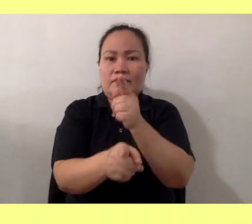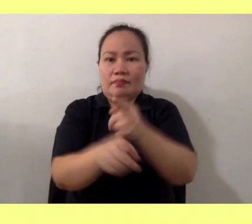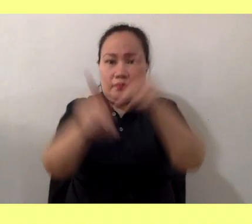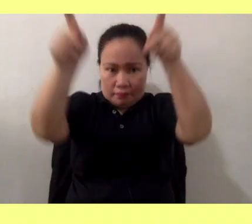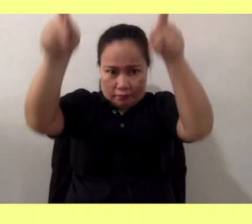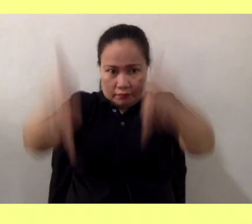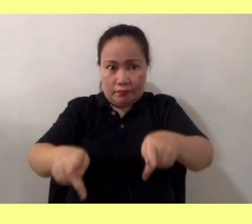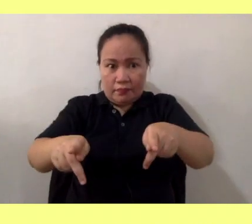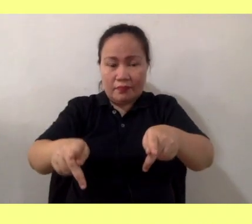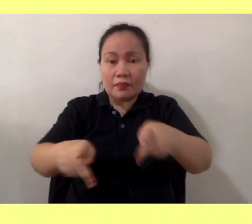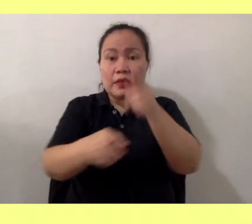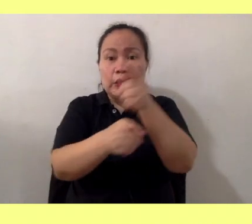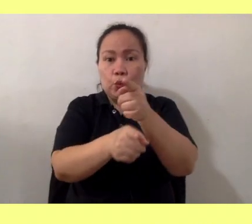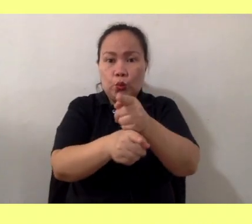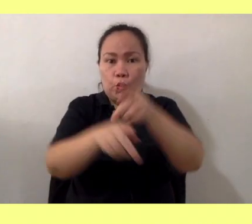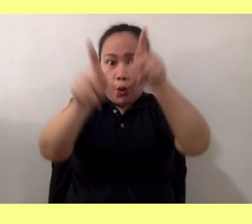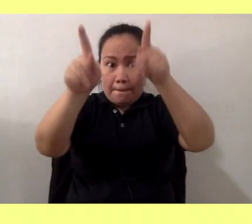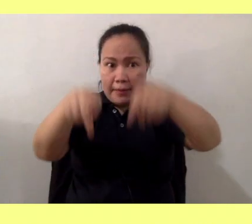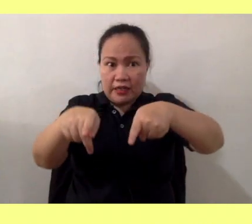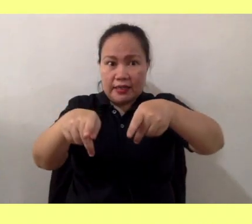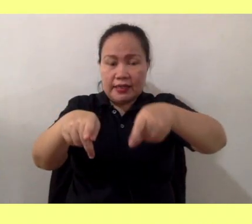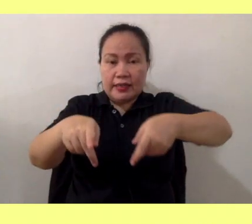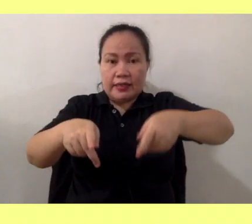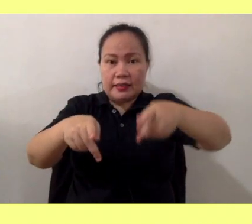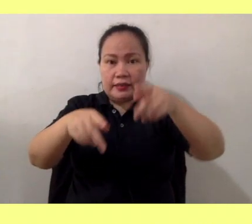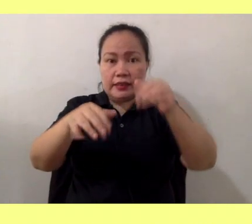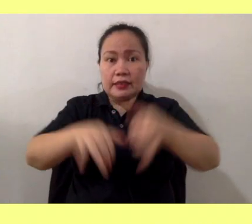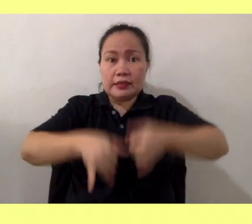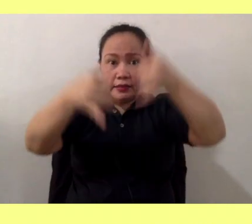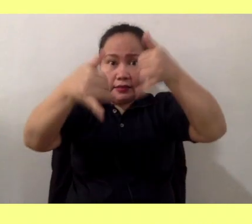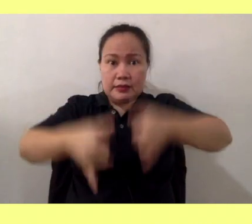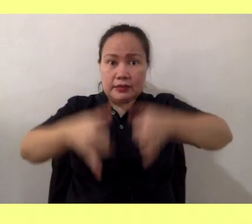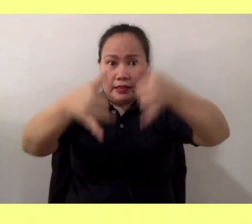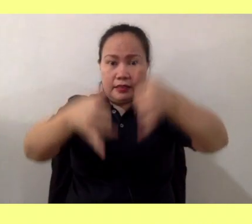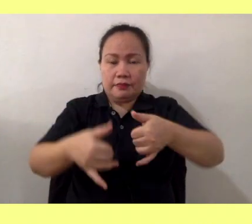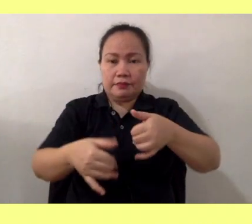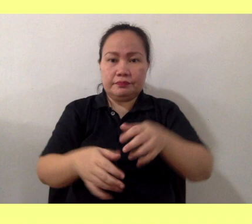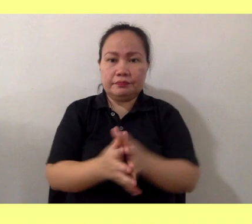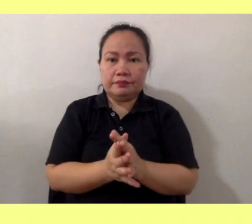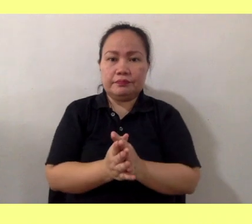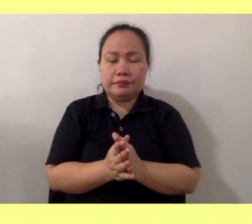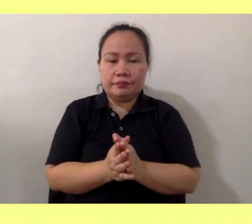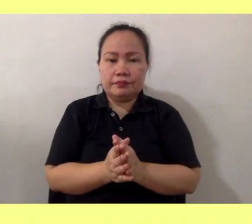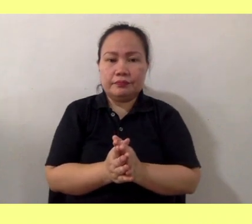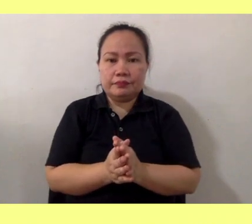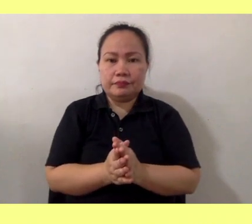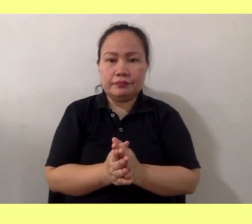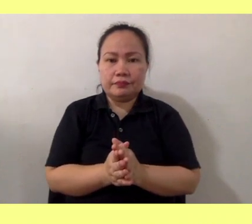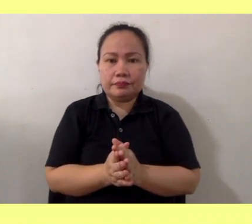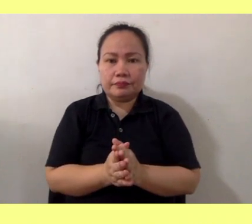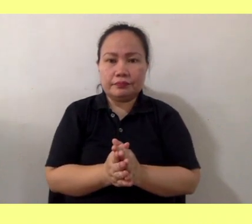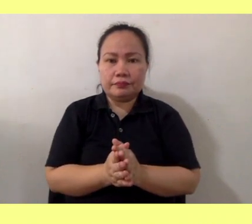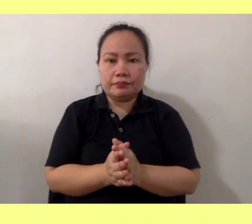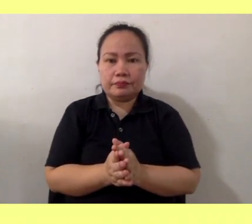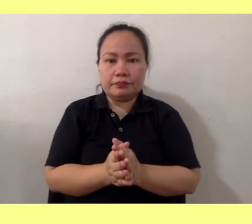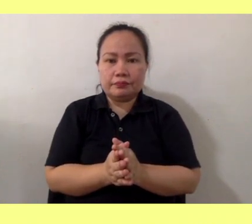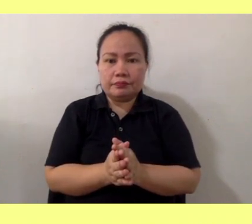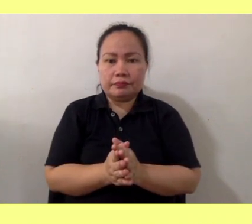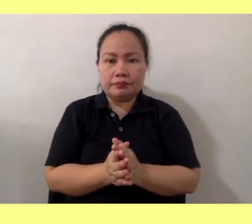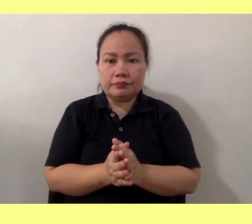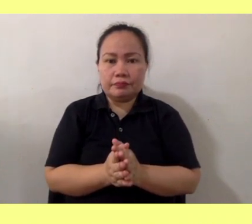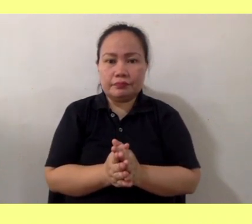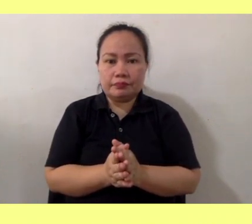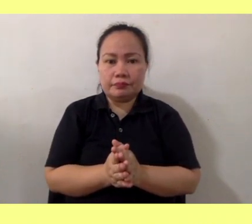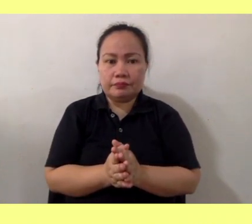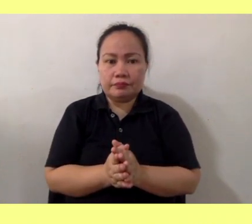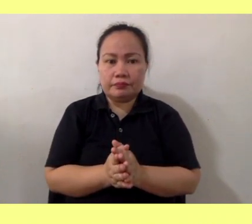So, ito siya. So, this is true. Kasi ayan, pag sinabi natin parallel, same yung direction nila at equidistant. Yung